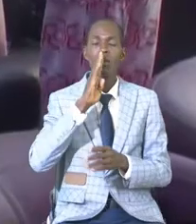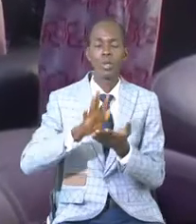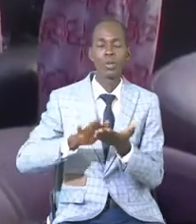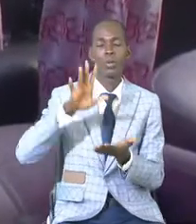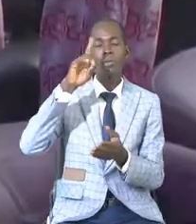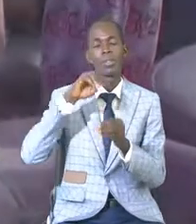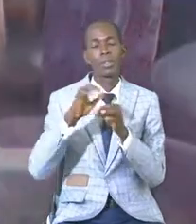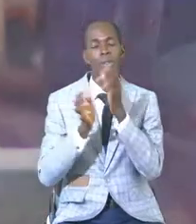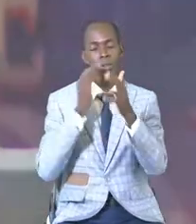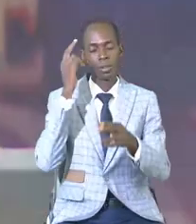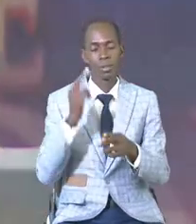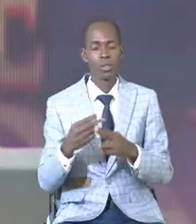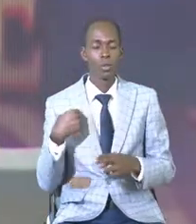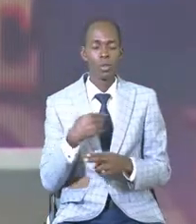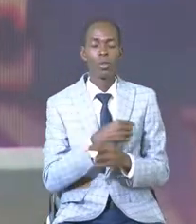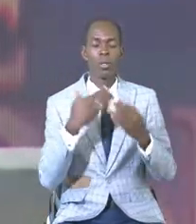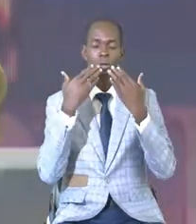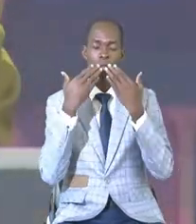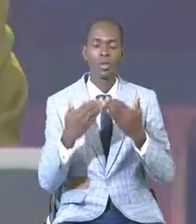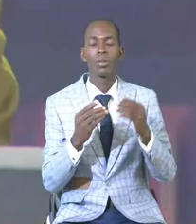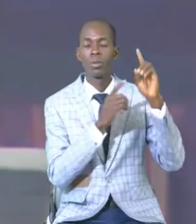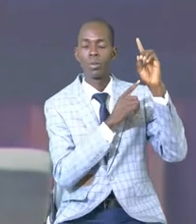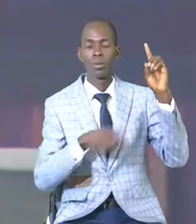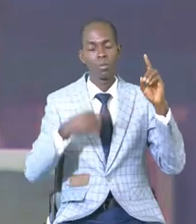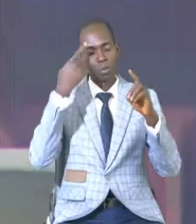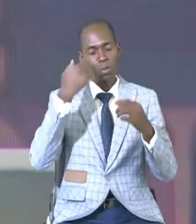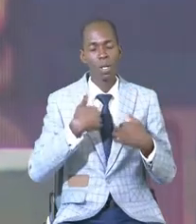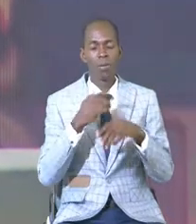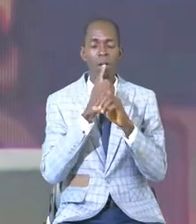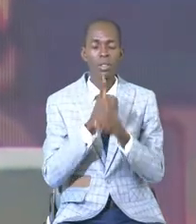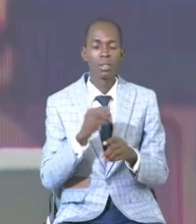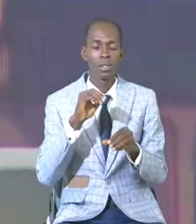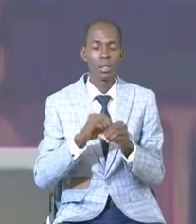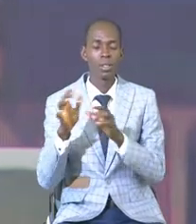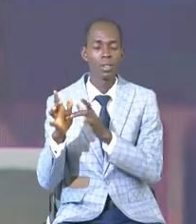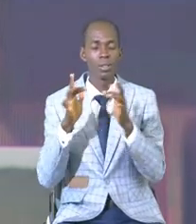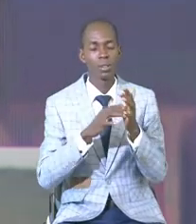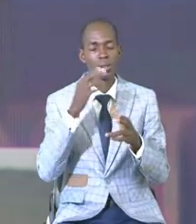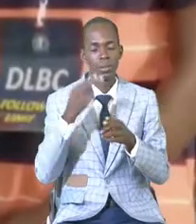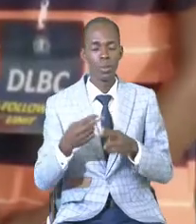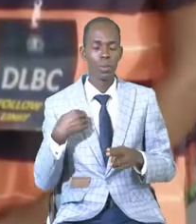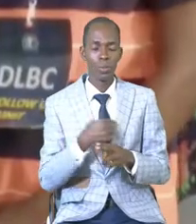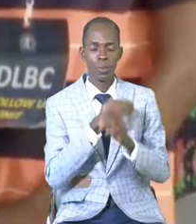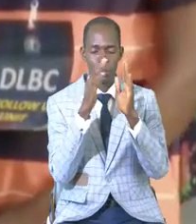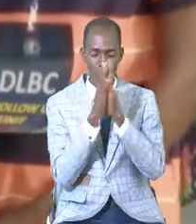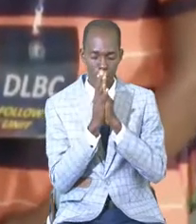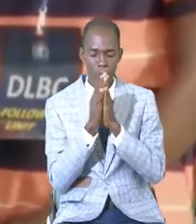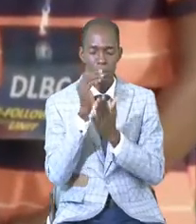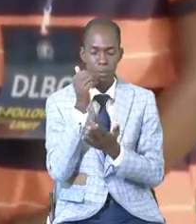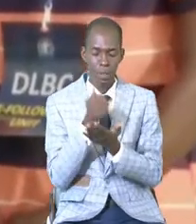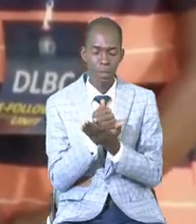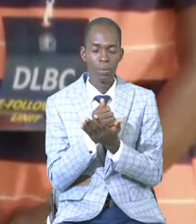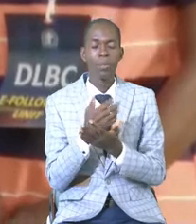name. We thank you because we know you have answered. In Jesus' name we pray. Amen.